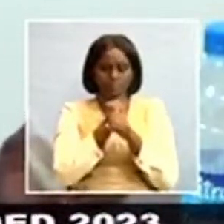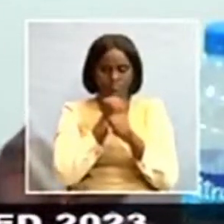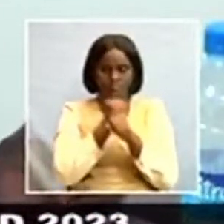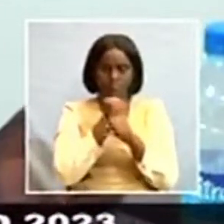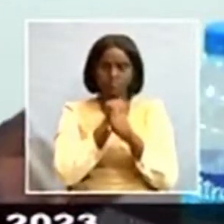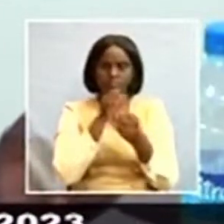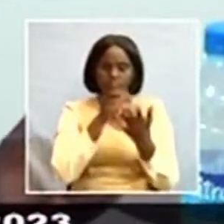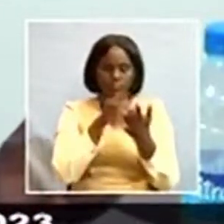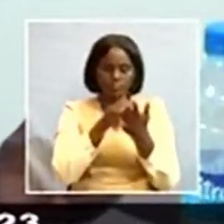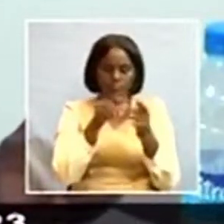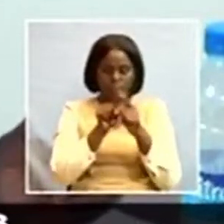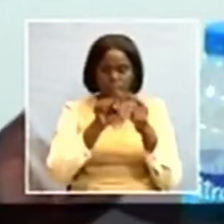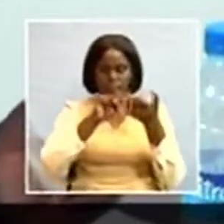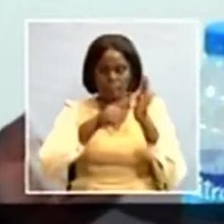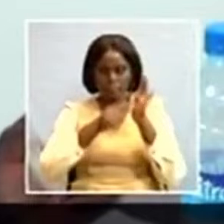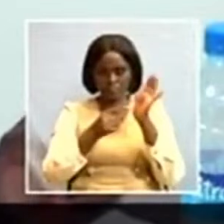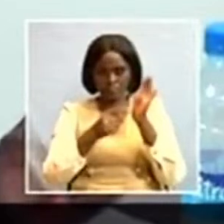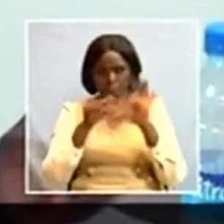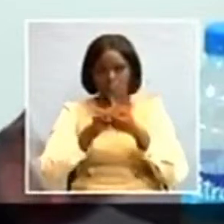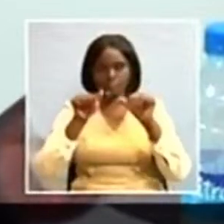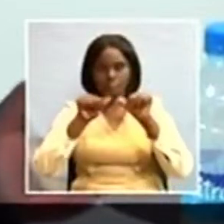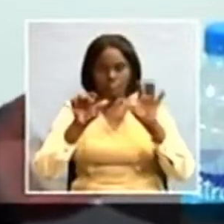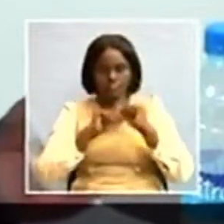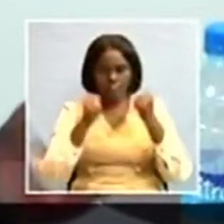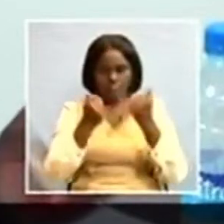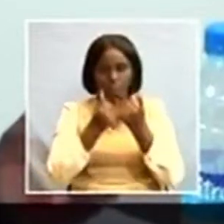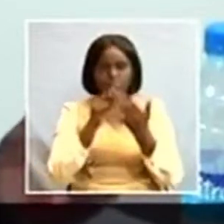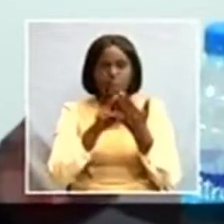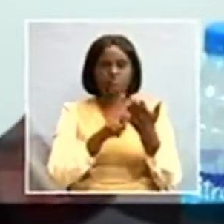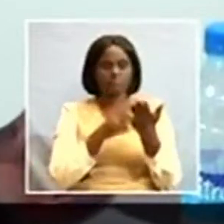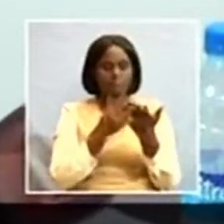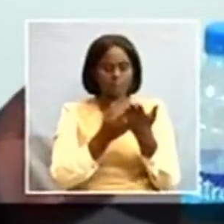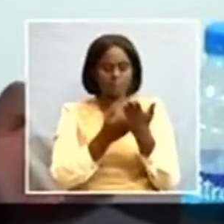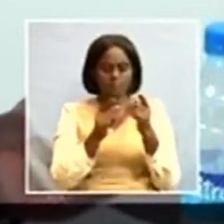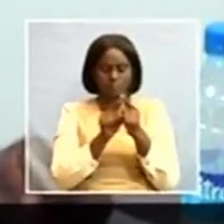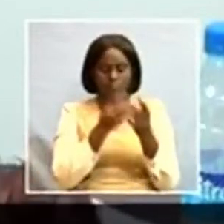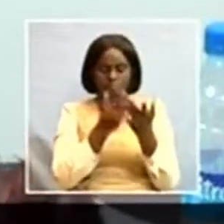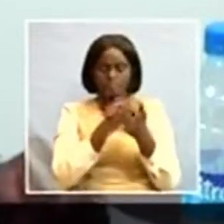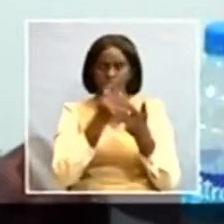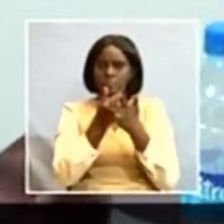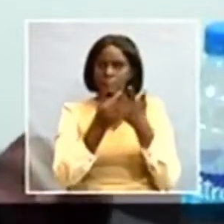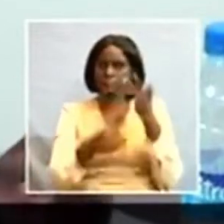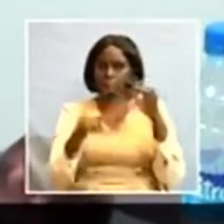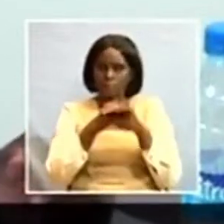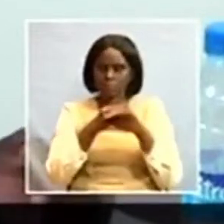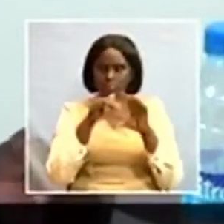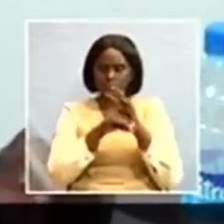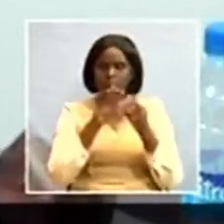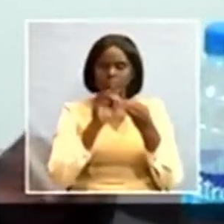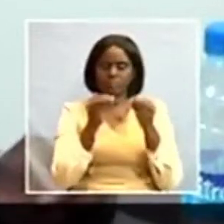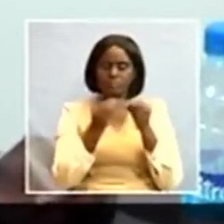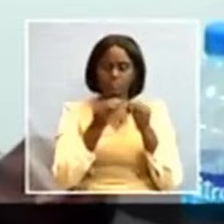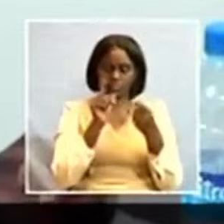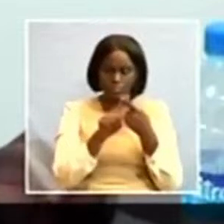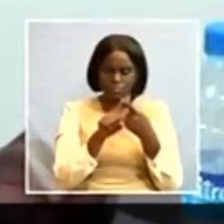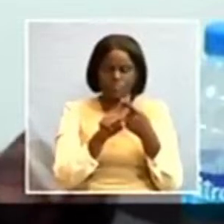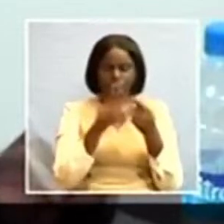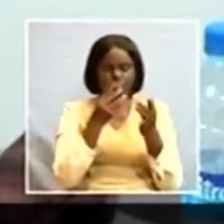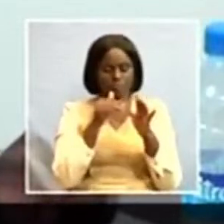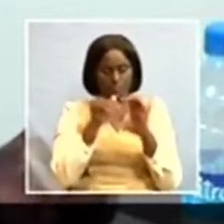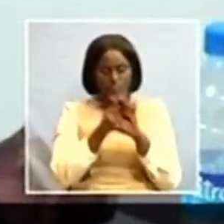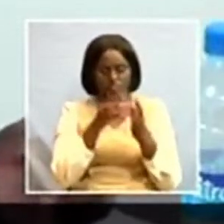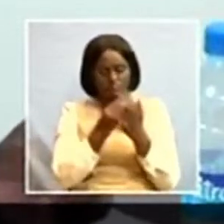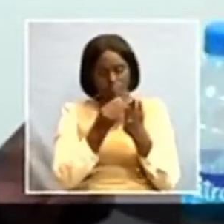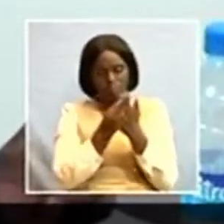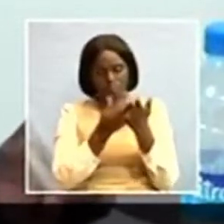matters, as highlighted in the Auditor's General Report. These include, number one, in revenue